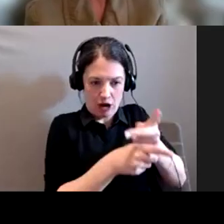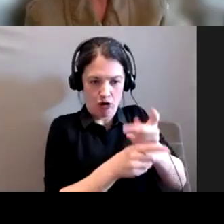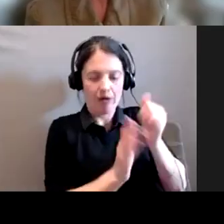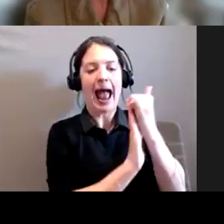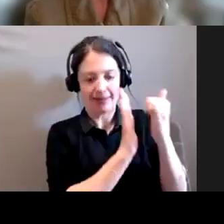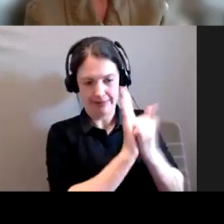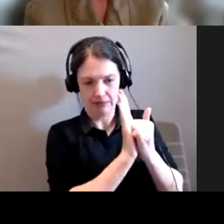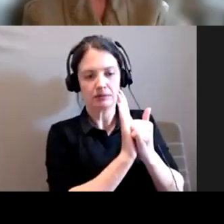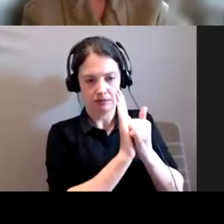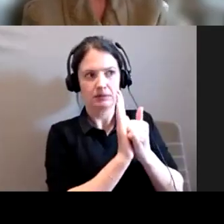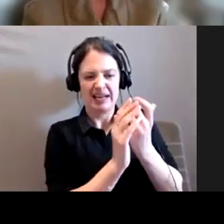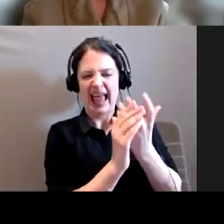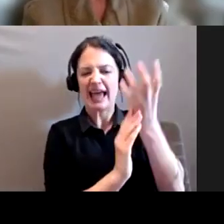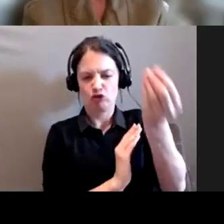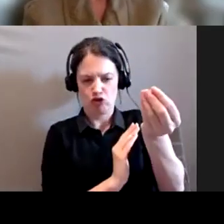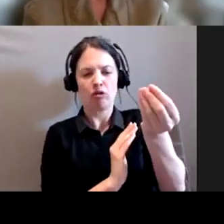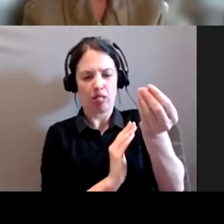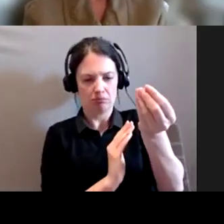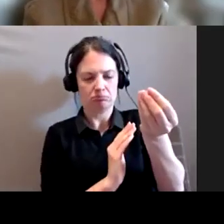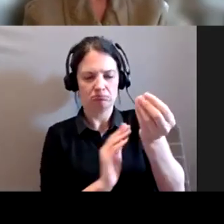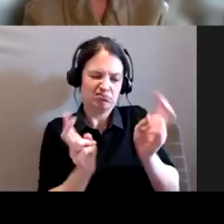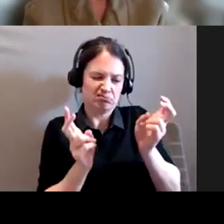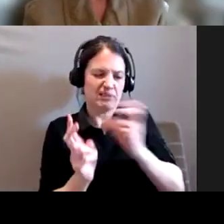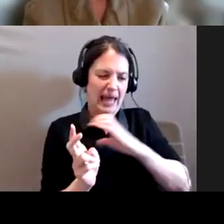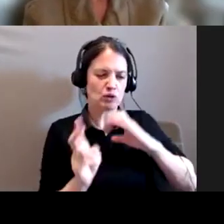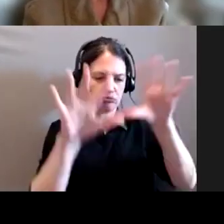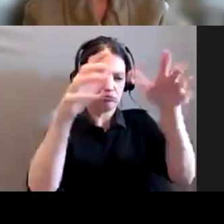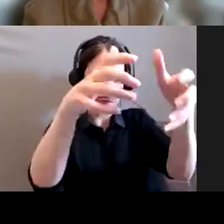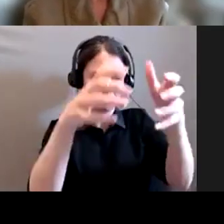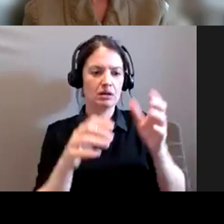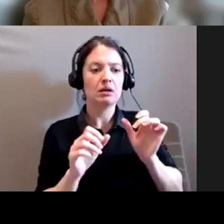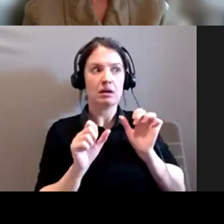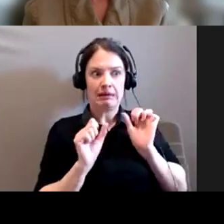that takes those referrals if circumstances like that exist.